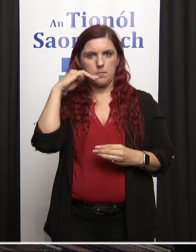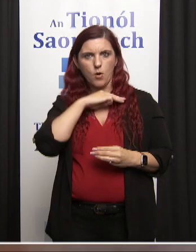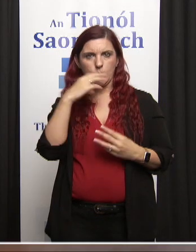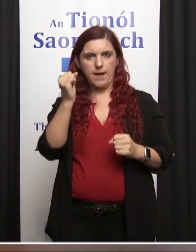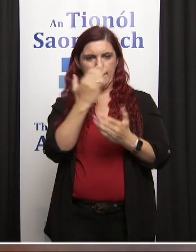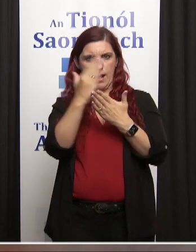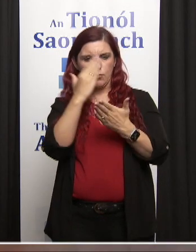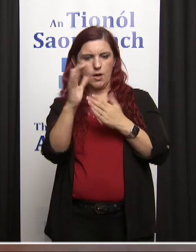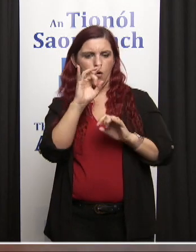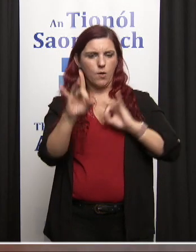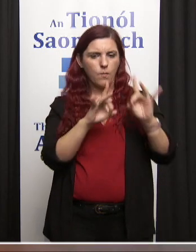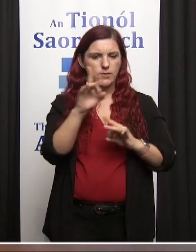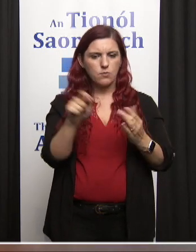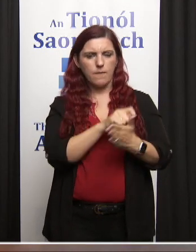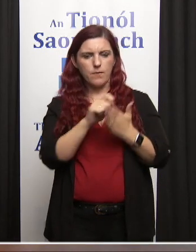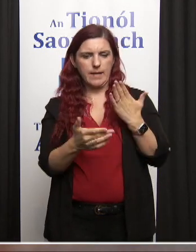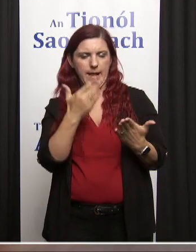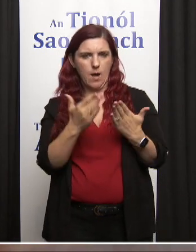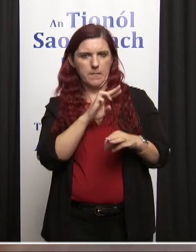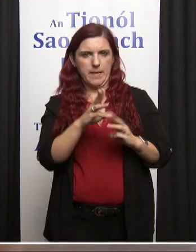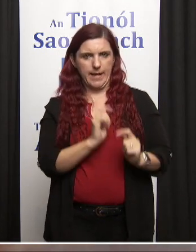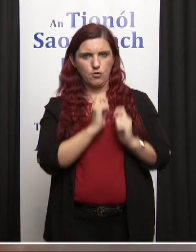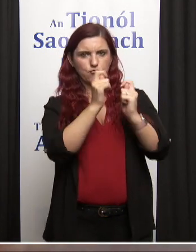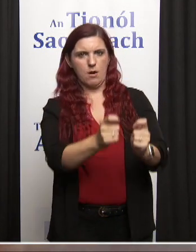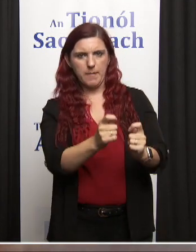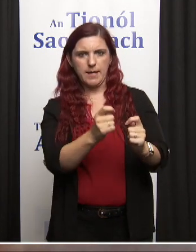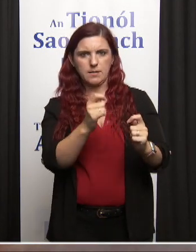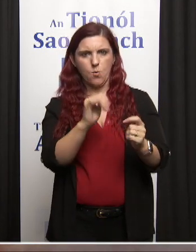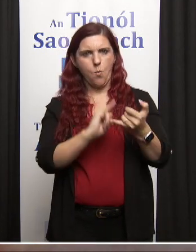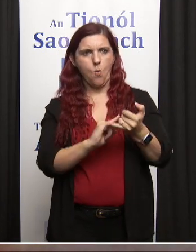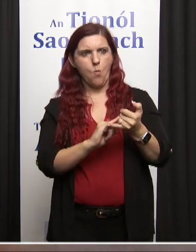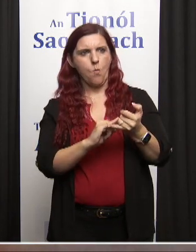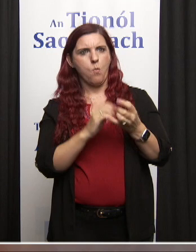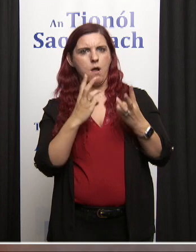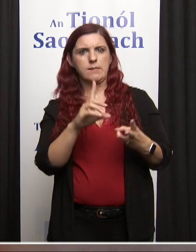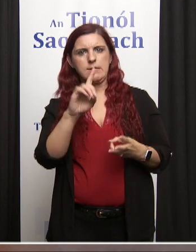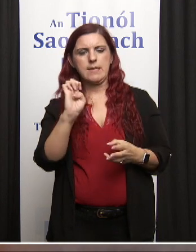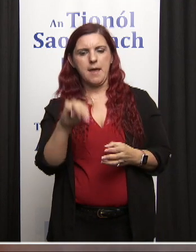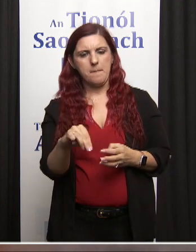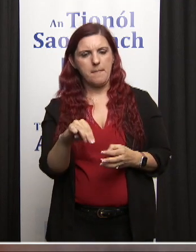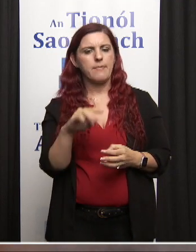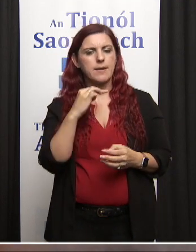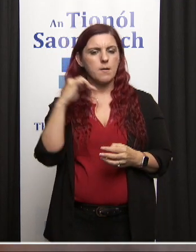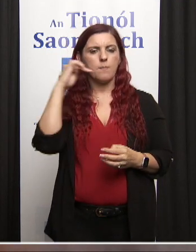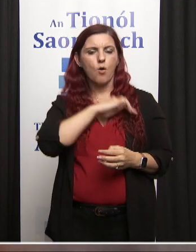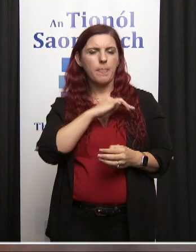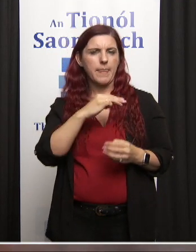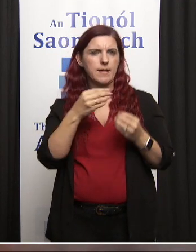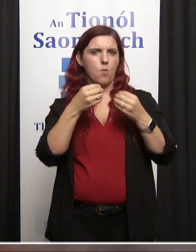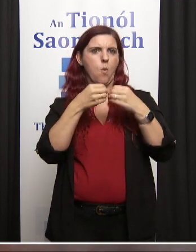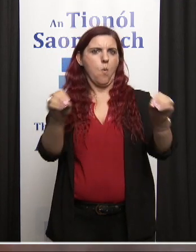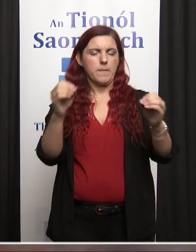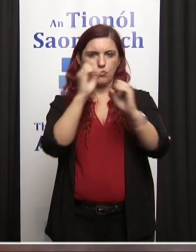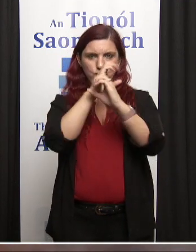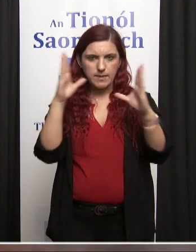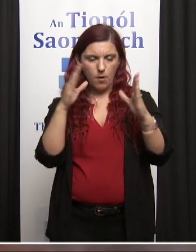a question or a vote on how the directly elected mayor is nominated, and that it's important that that's as open as possible, so